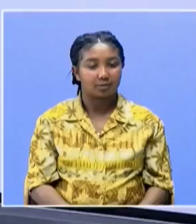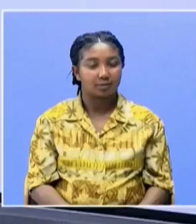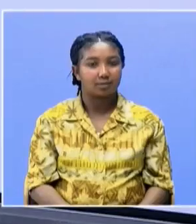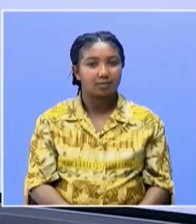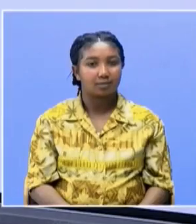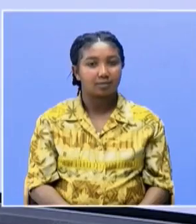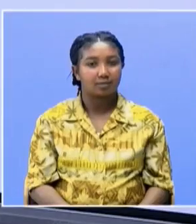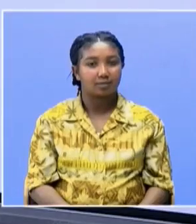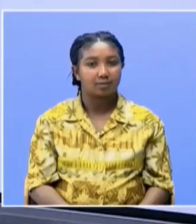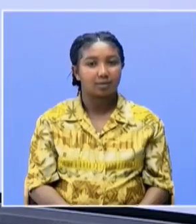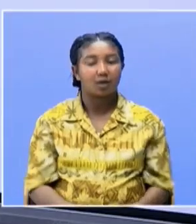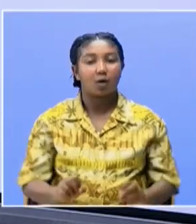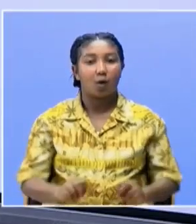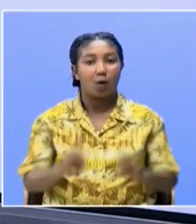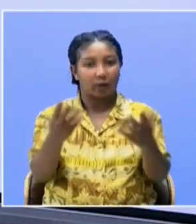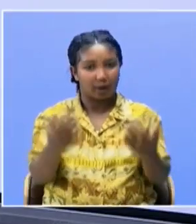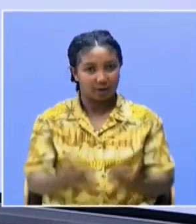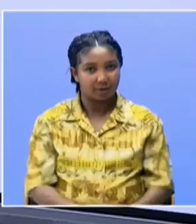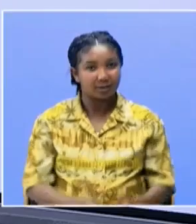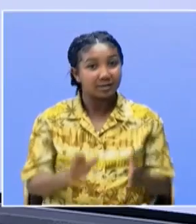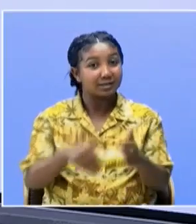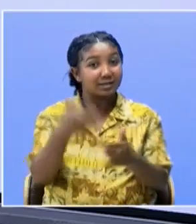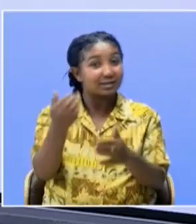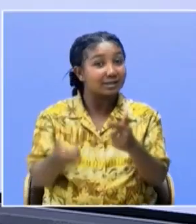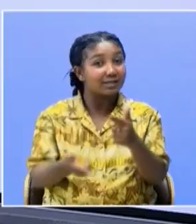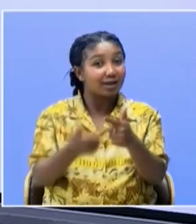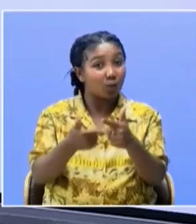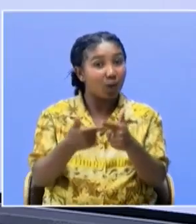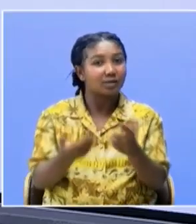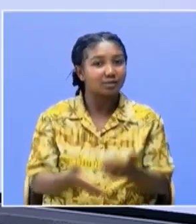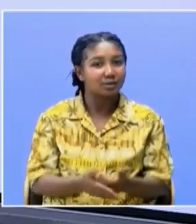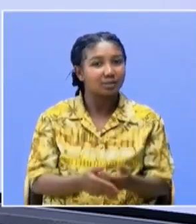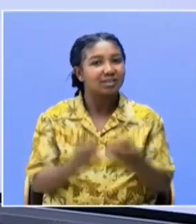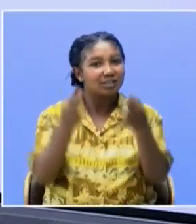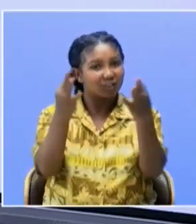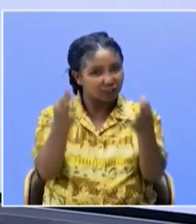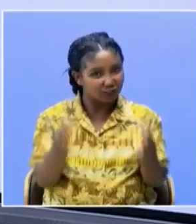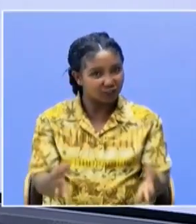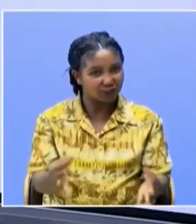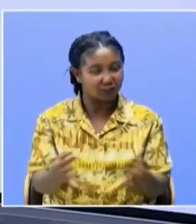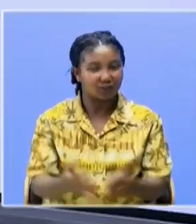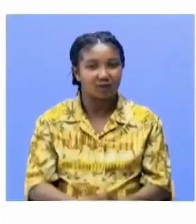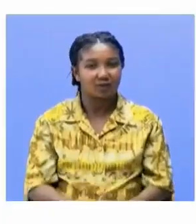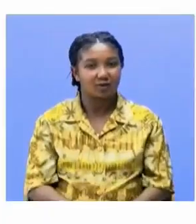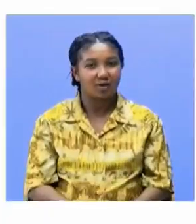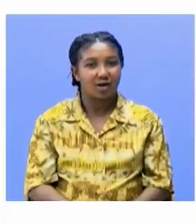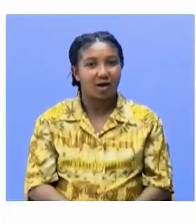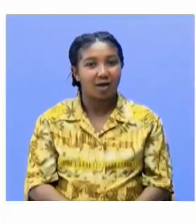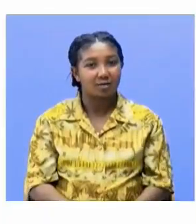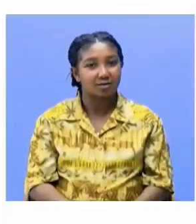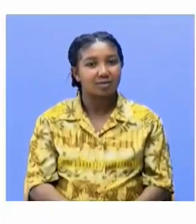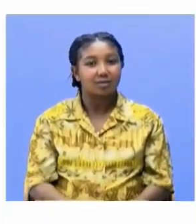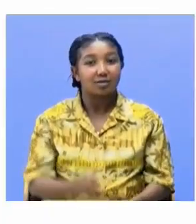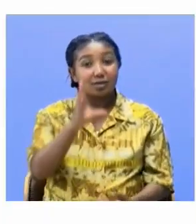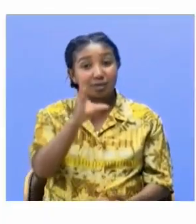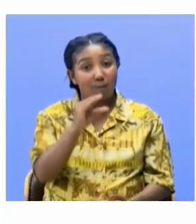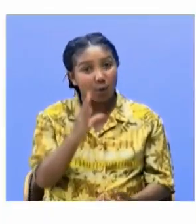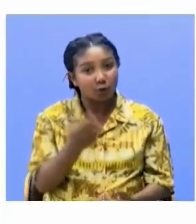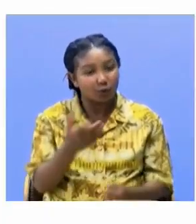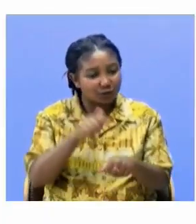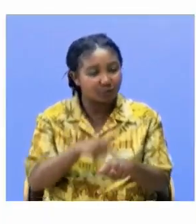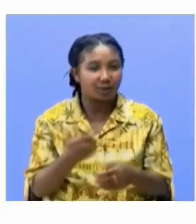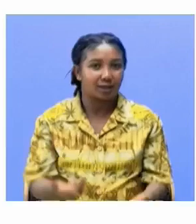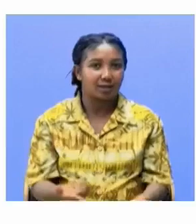This is it. Okay. Then the second one is what? Decisions at a moment of speaking.